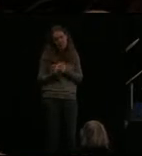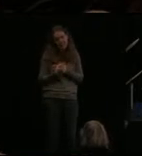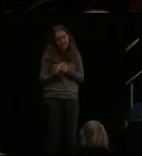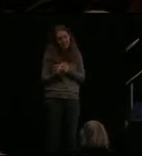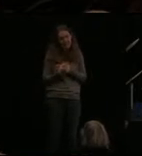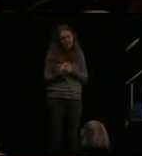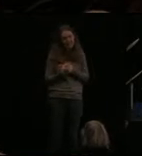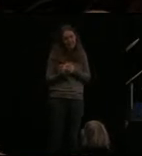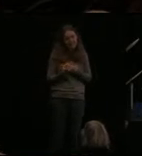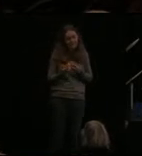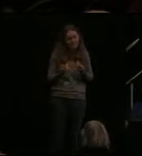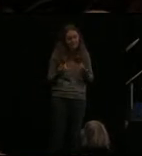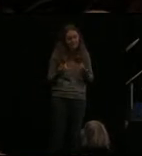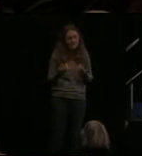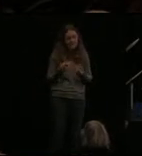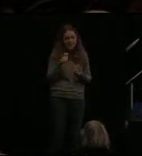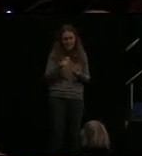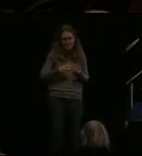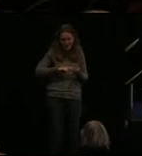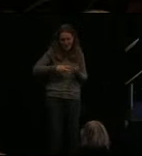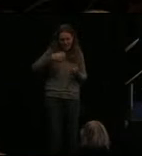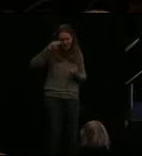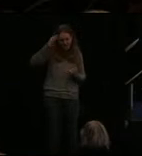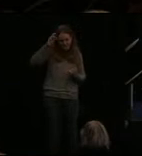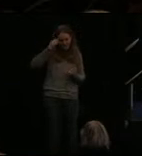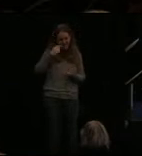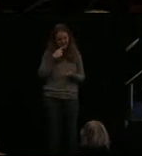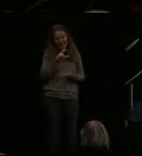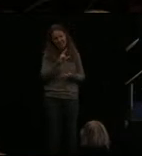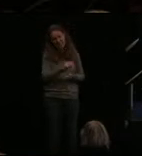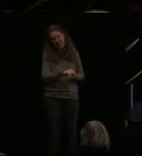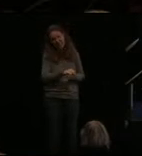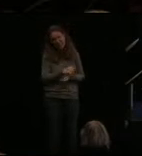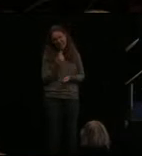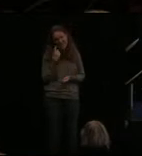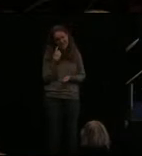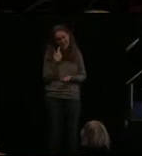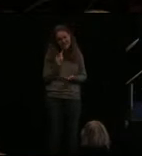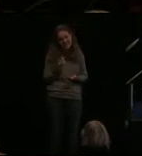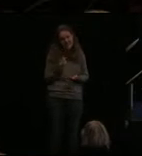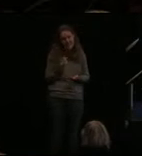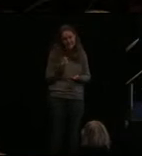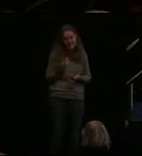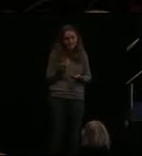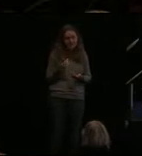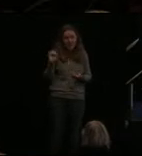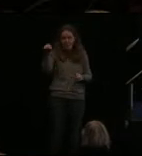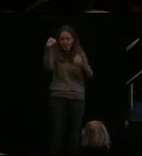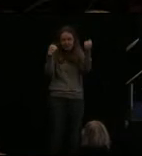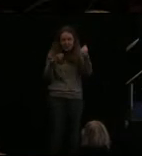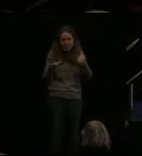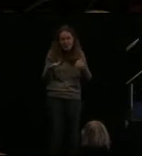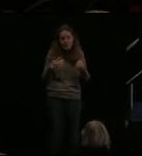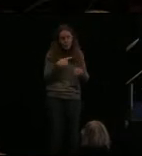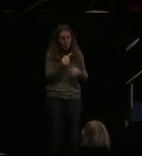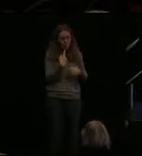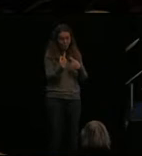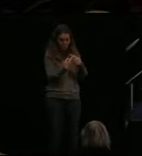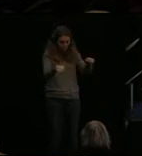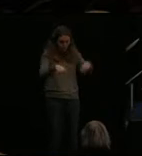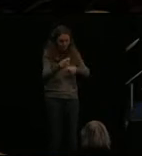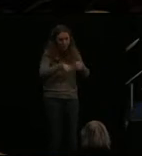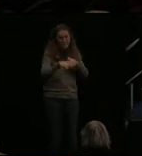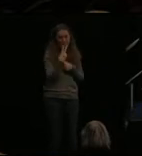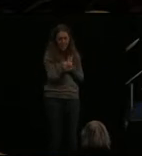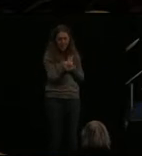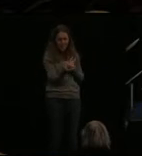You know, it won't take much for somebody in the planning committee to say no. And the giants are in that. Or are we going to be the 2